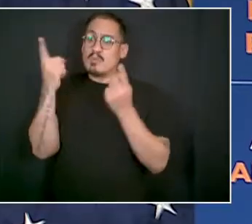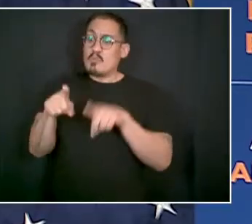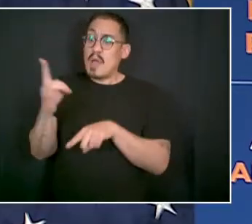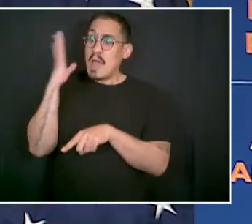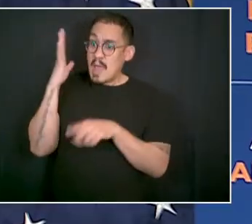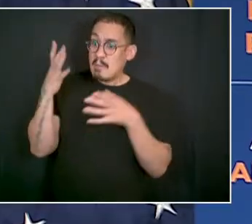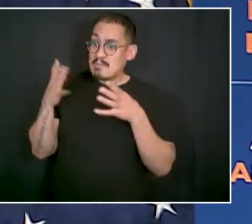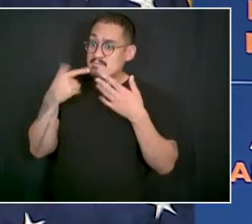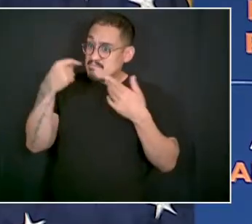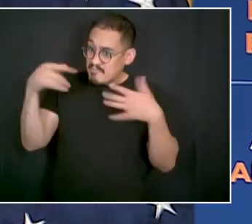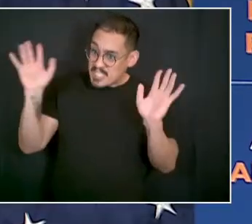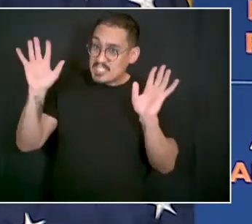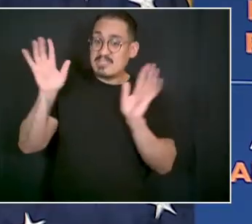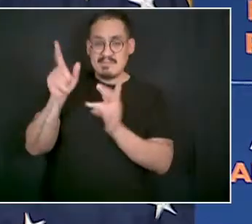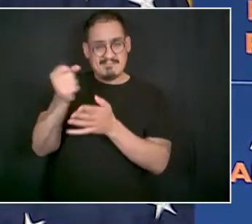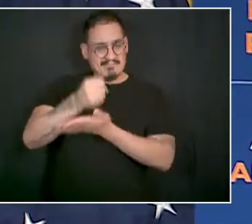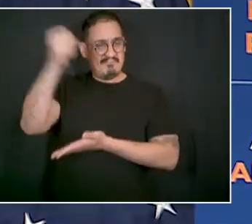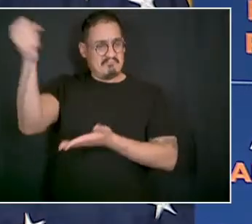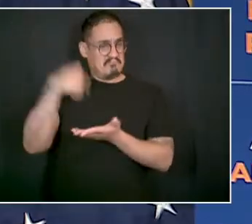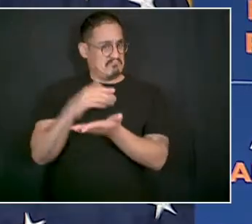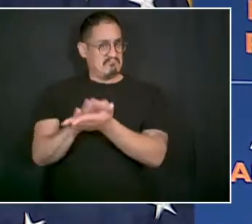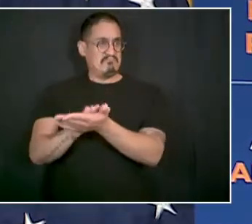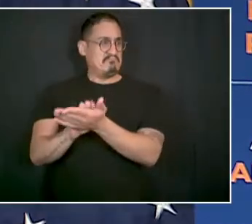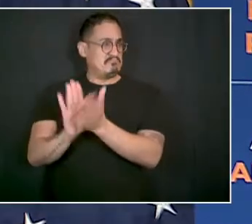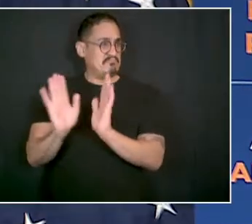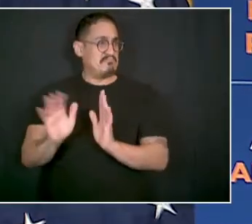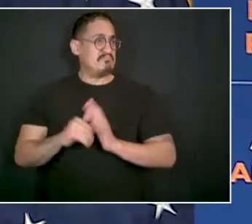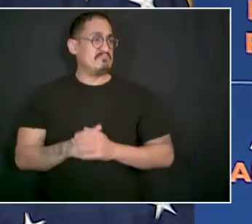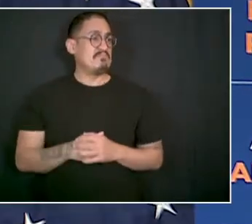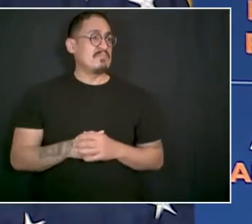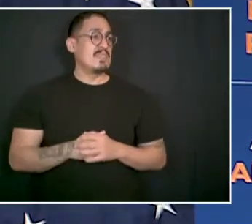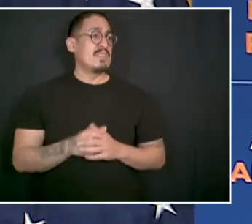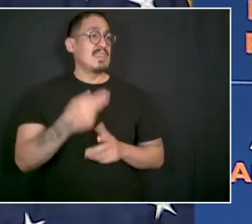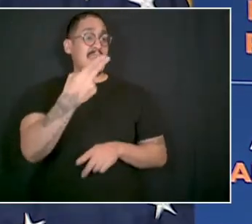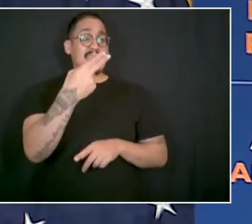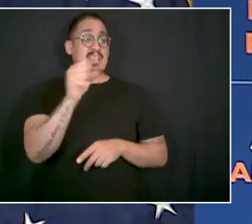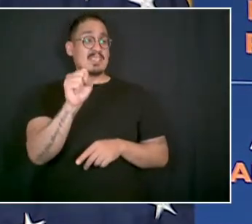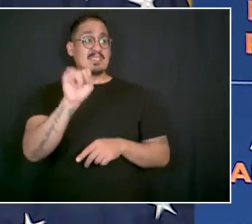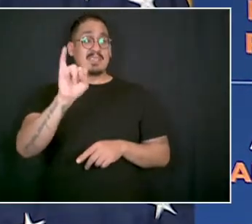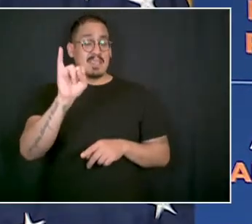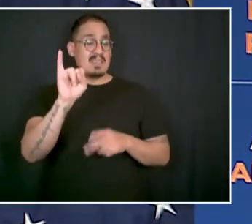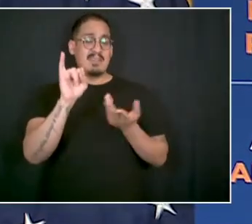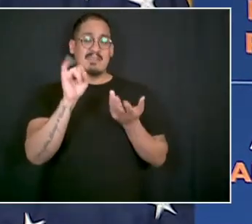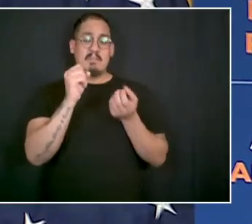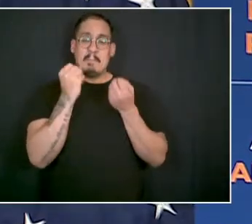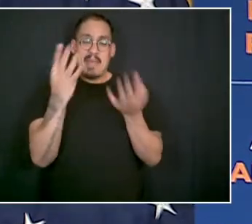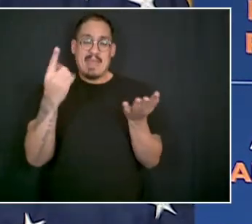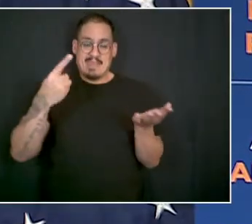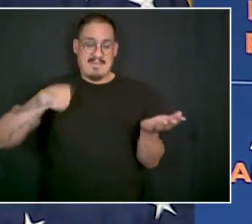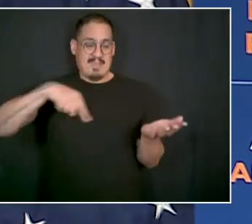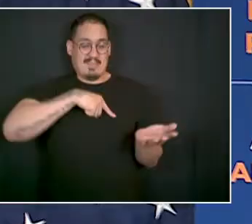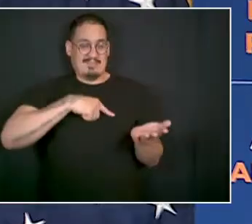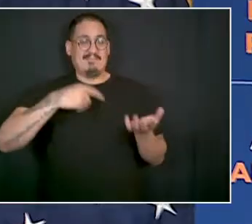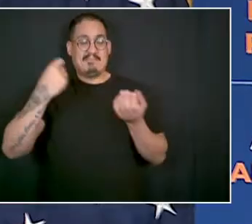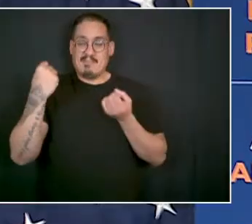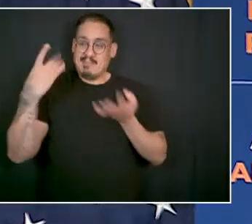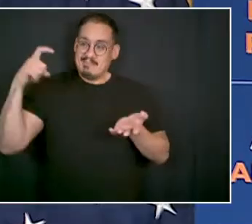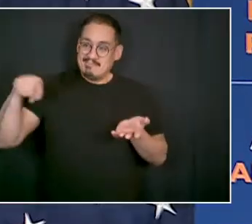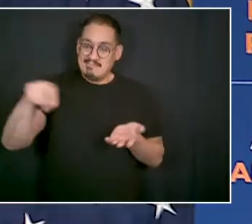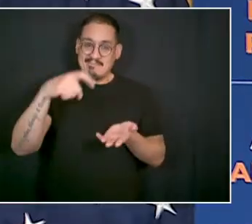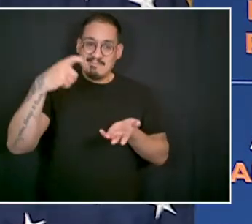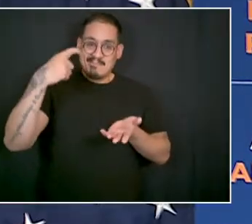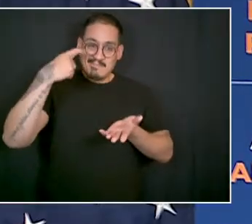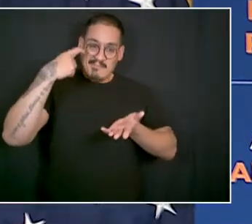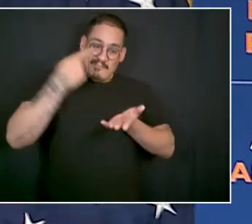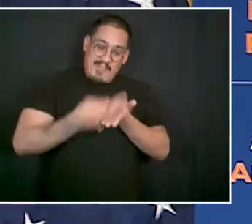agencies, HSI, and something that many of us have failed to acknowledge. ICE is not a